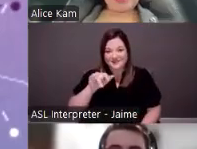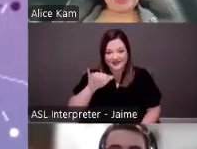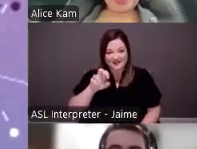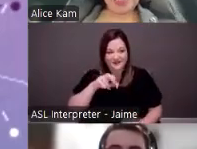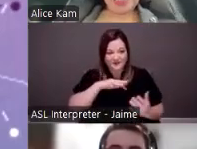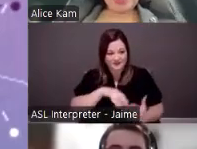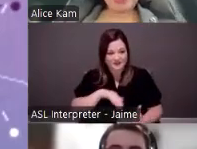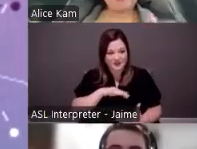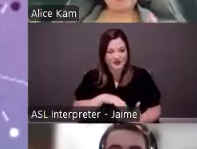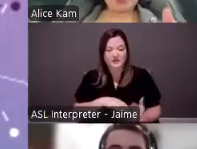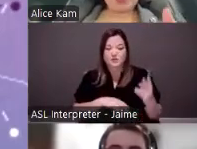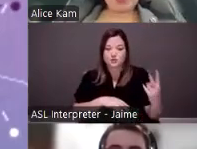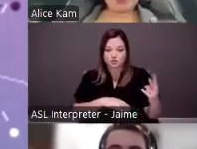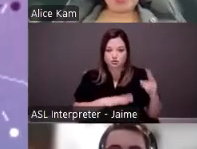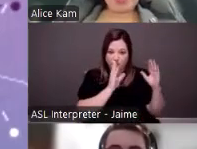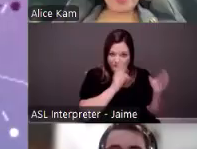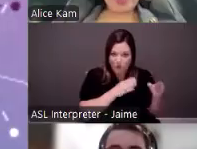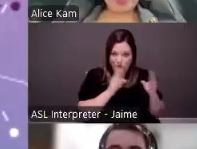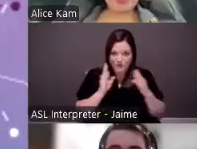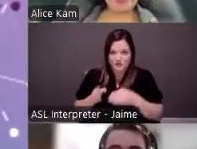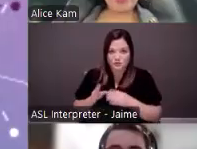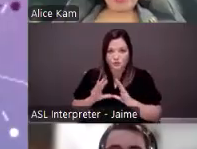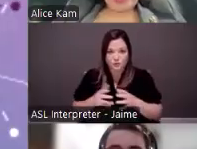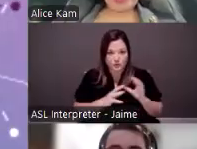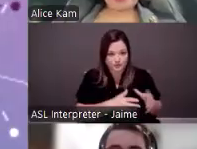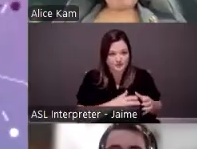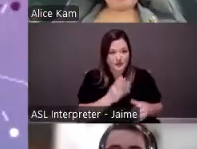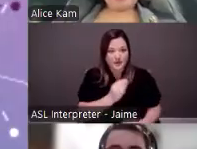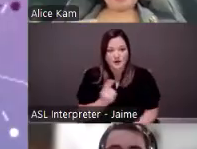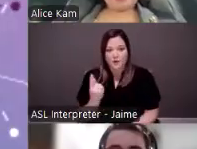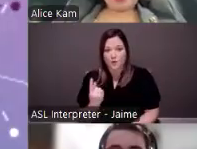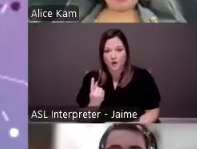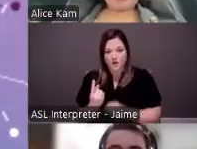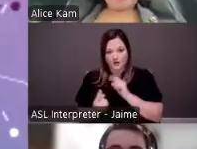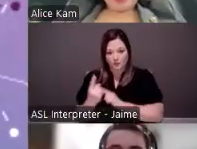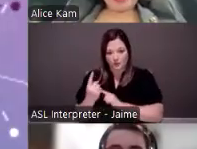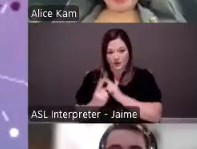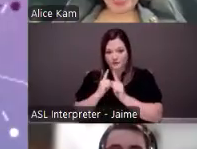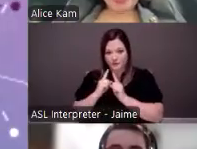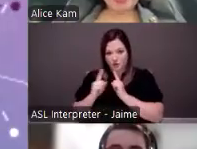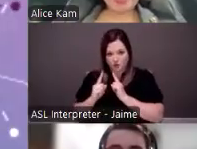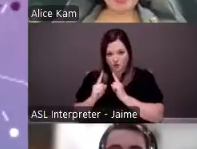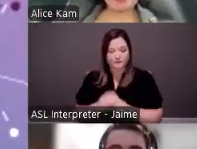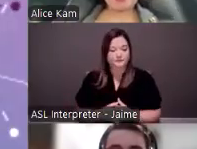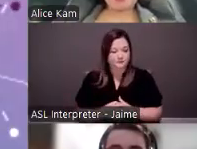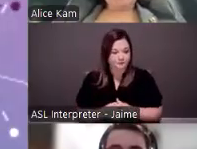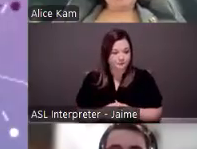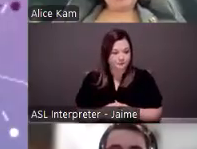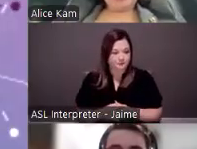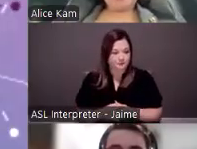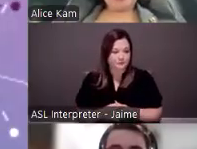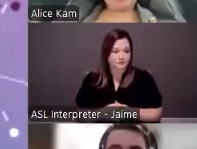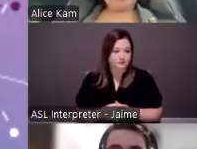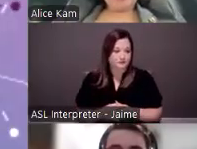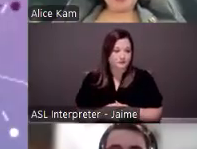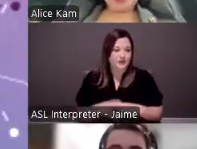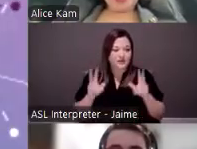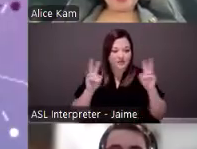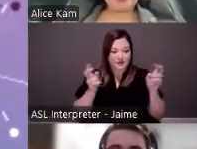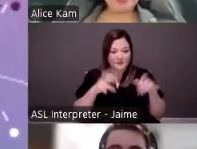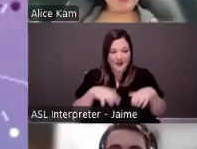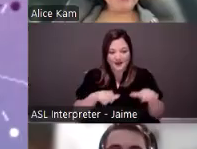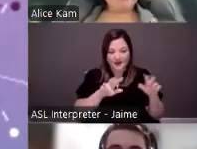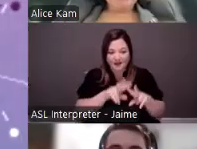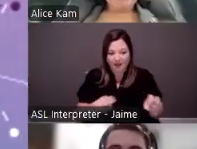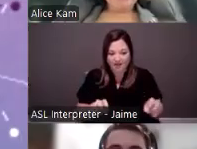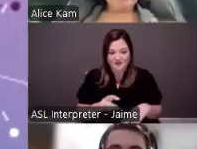2 focus group and 1 individual interview. And we subsequently do thematic analysis, qualitative interpretive